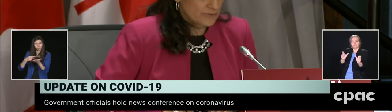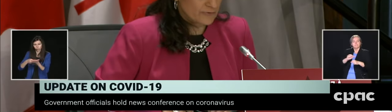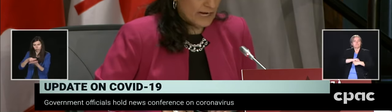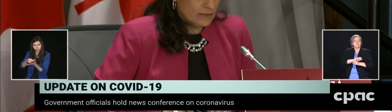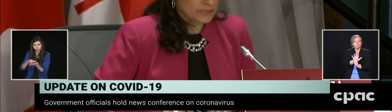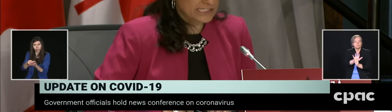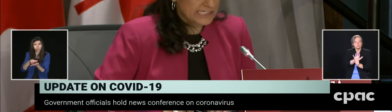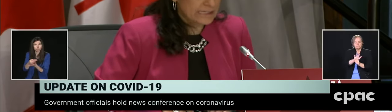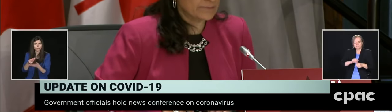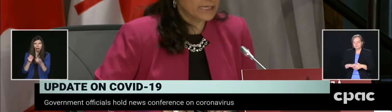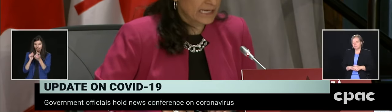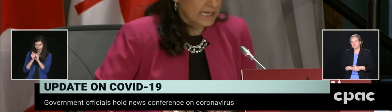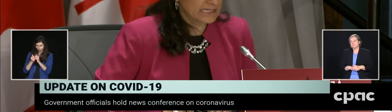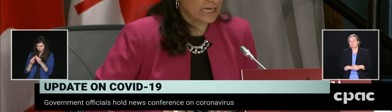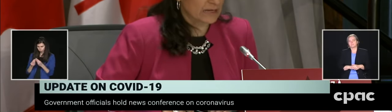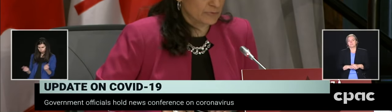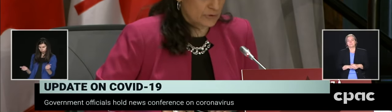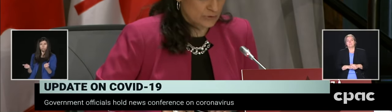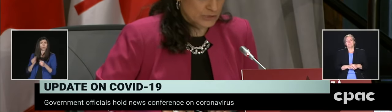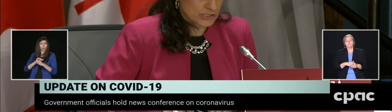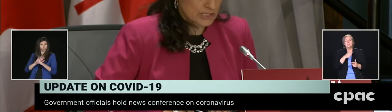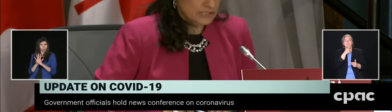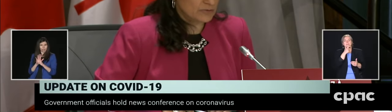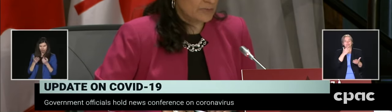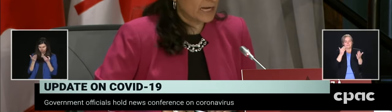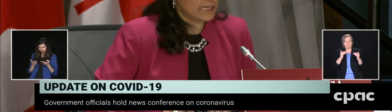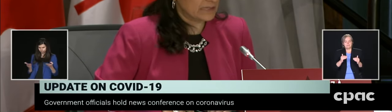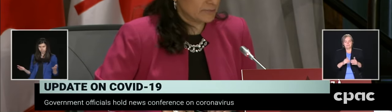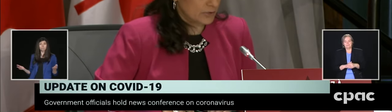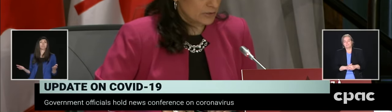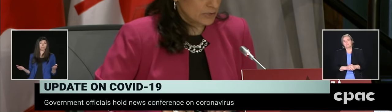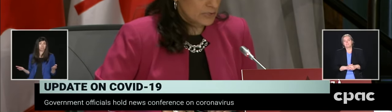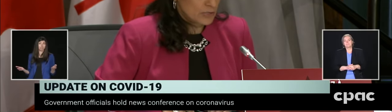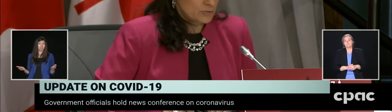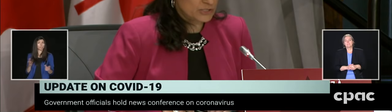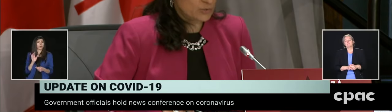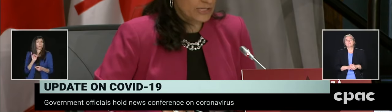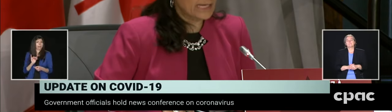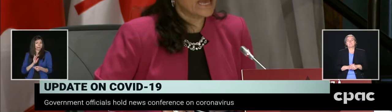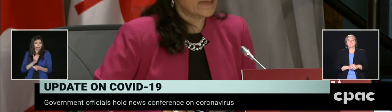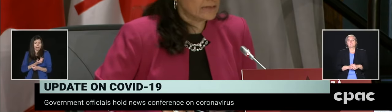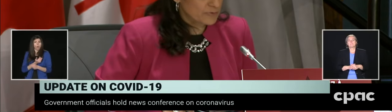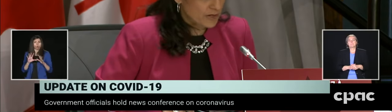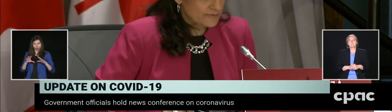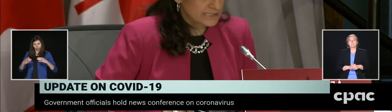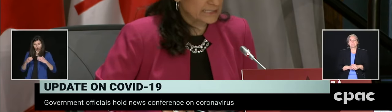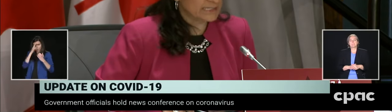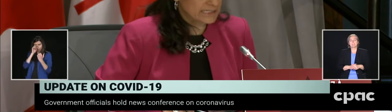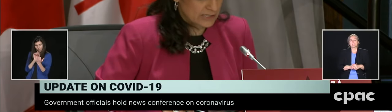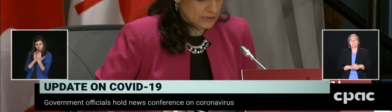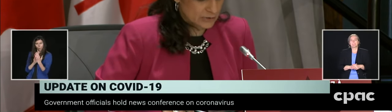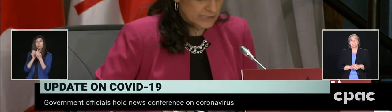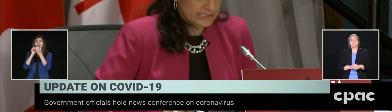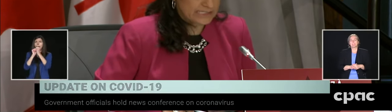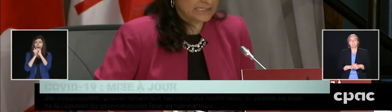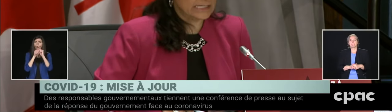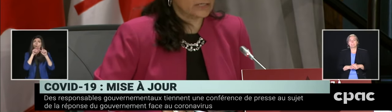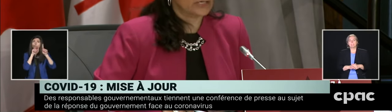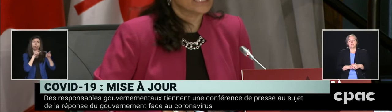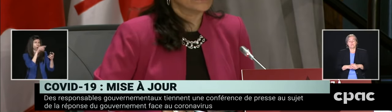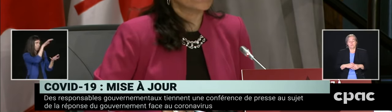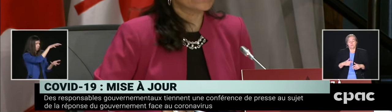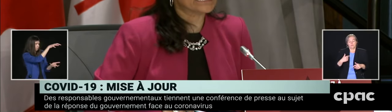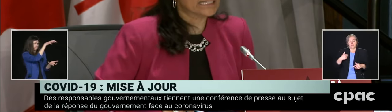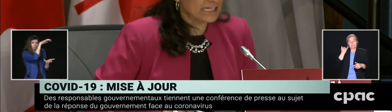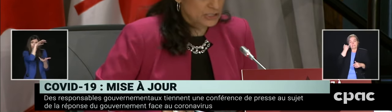support for our Team Canada approach to buying in bulk, which we and the provinces and territories